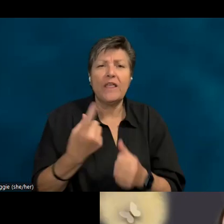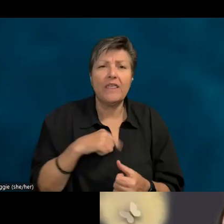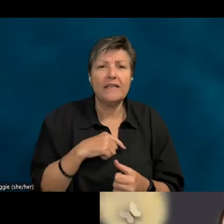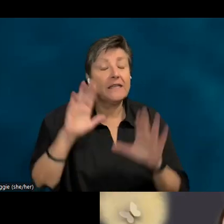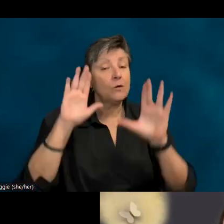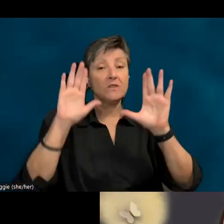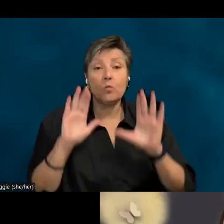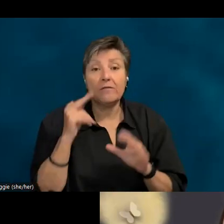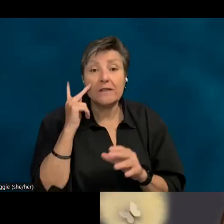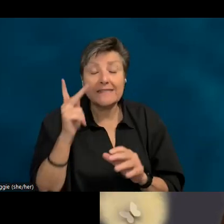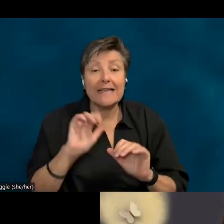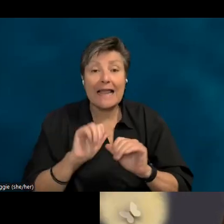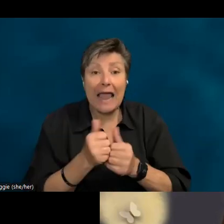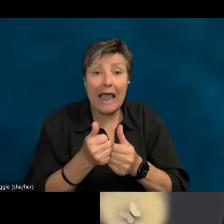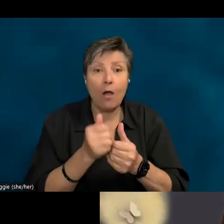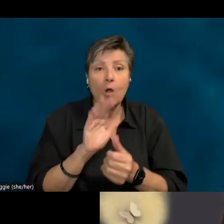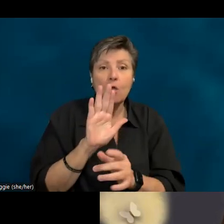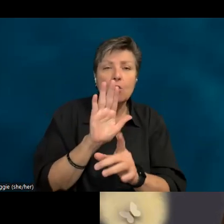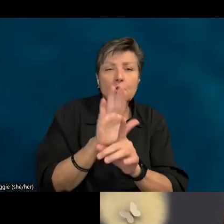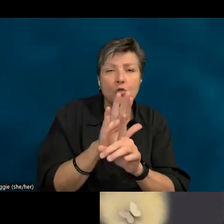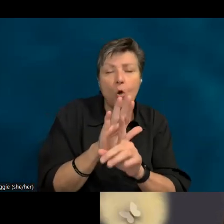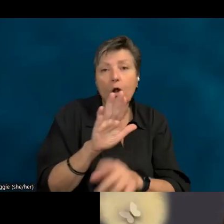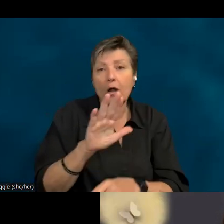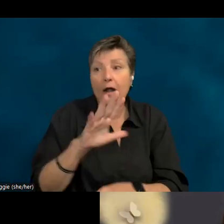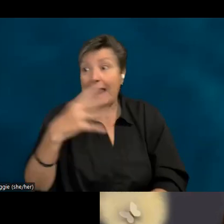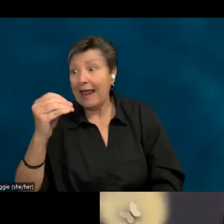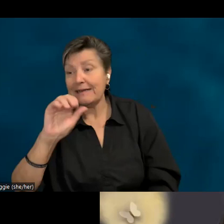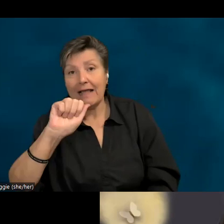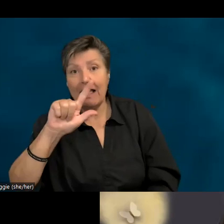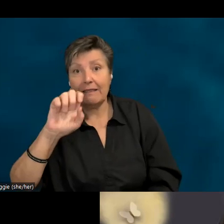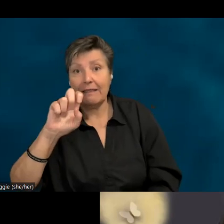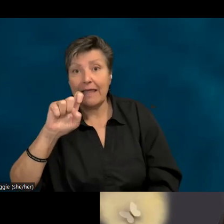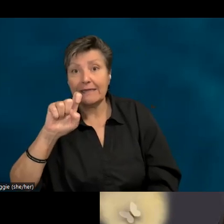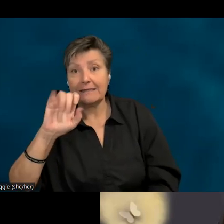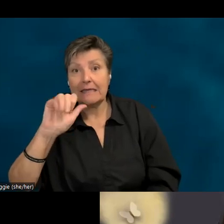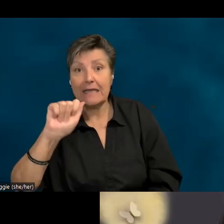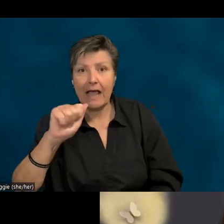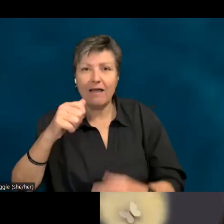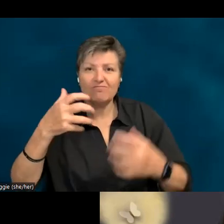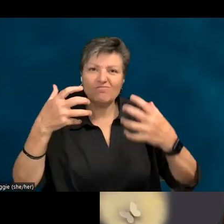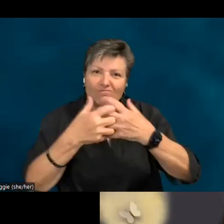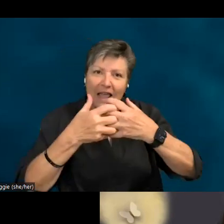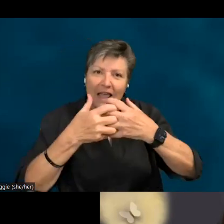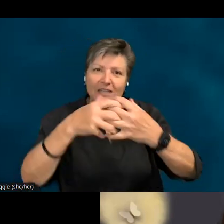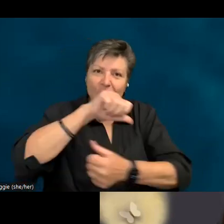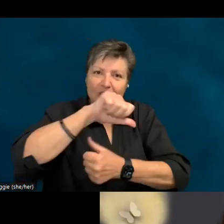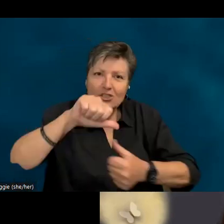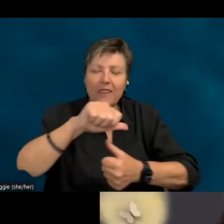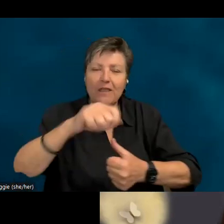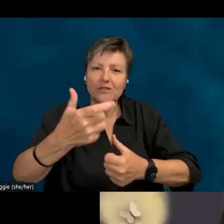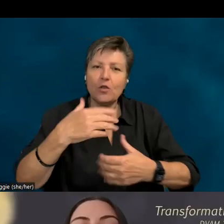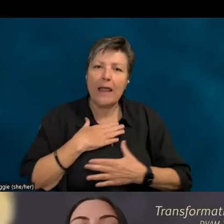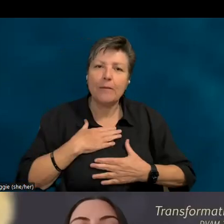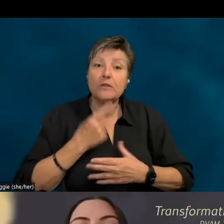seeing how your and Alexia's presentations really complemented one another. So I appreciate both of you being